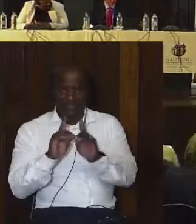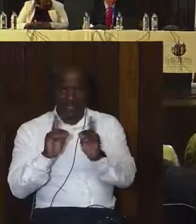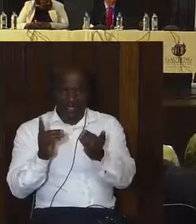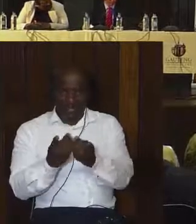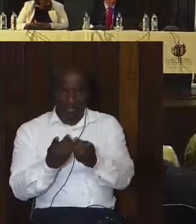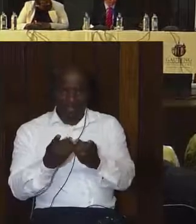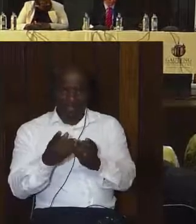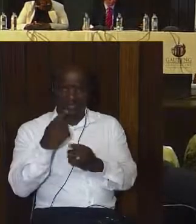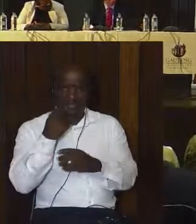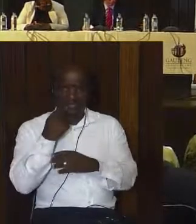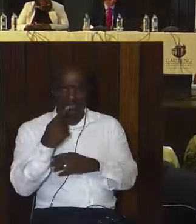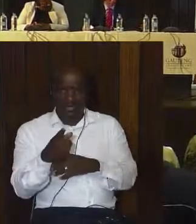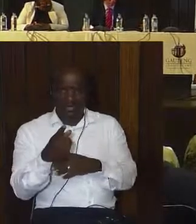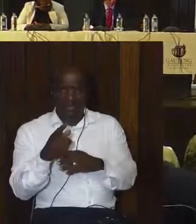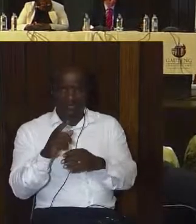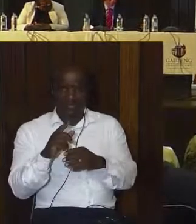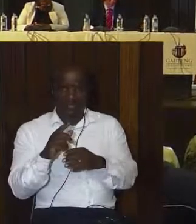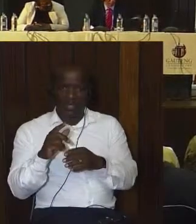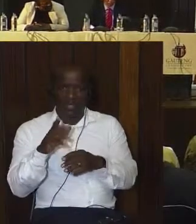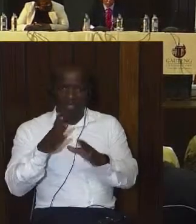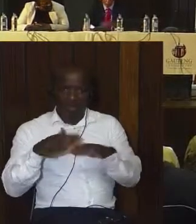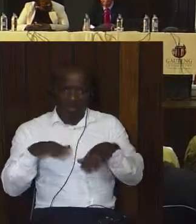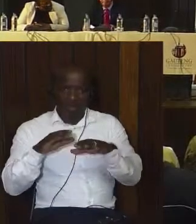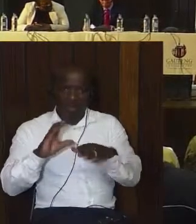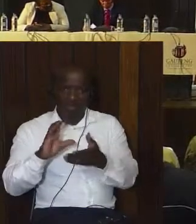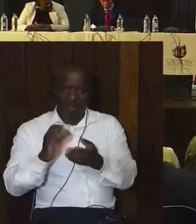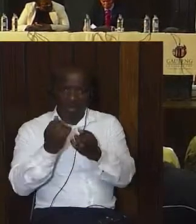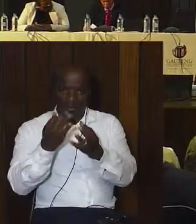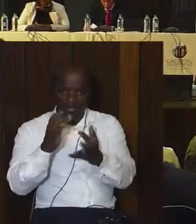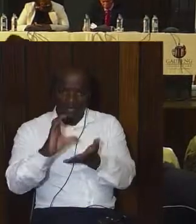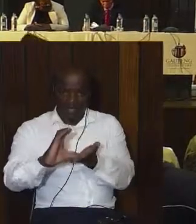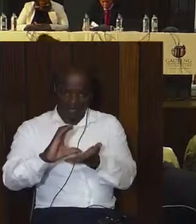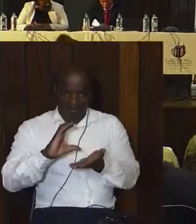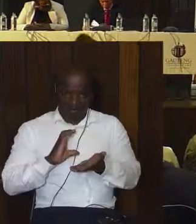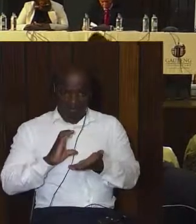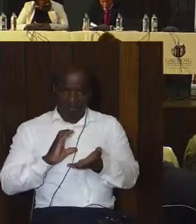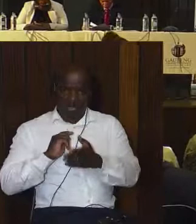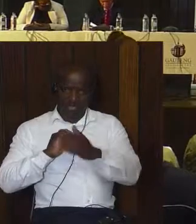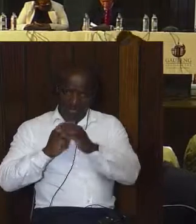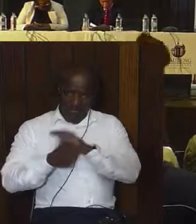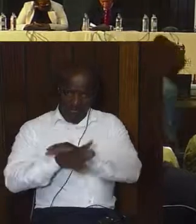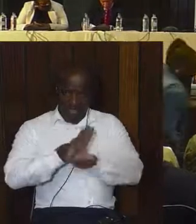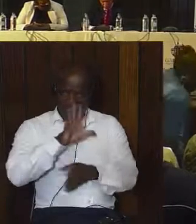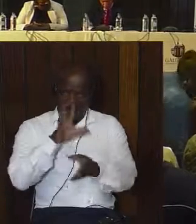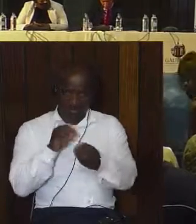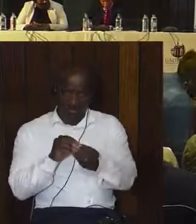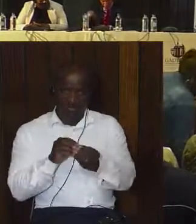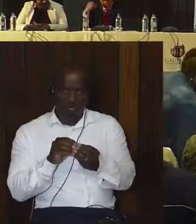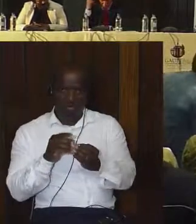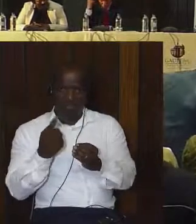department been able to spend all the allocated budget in that